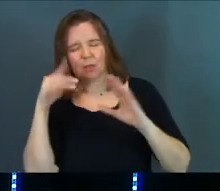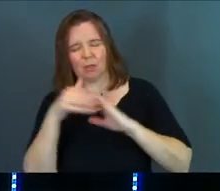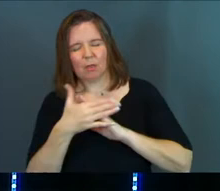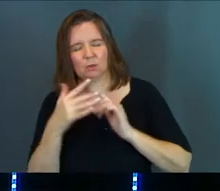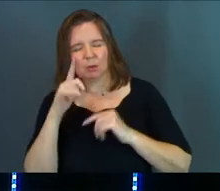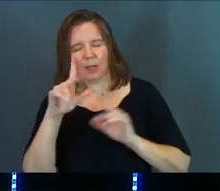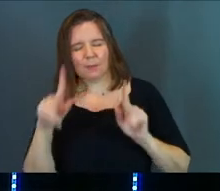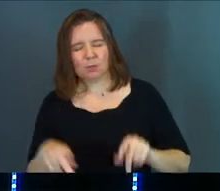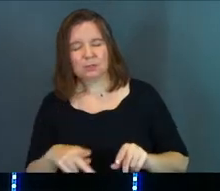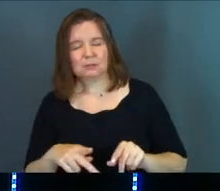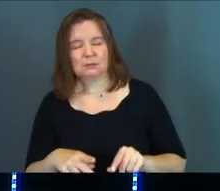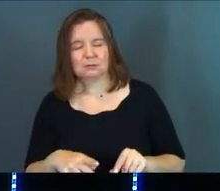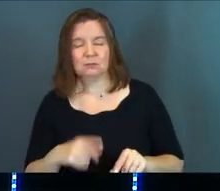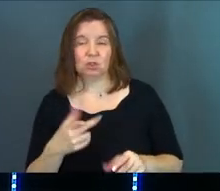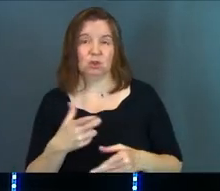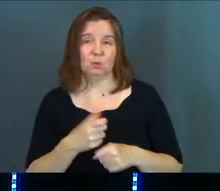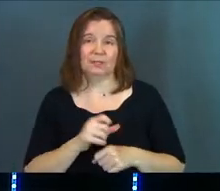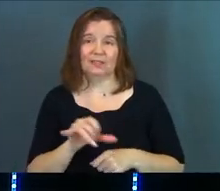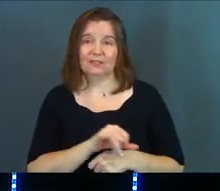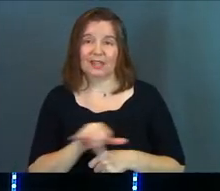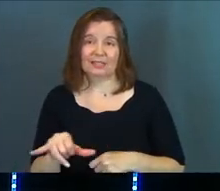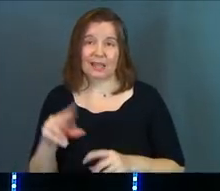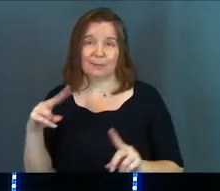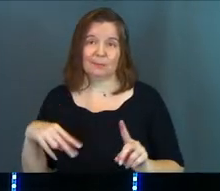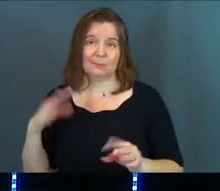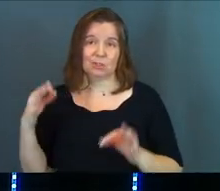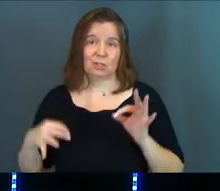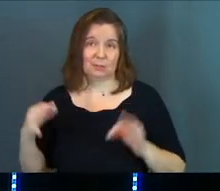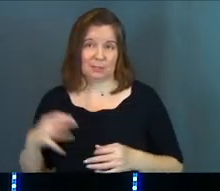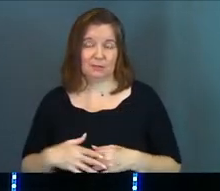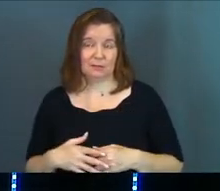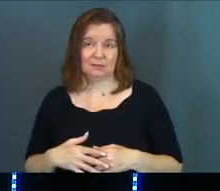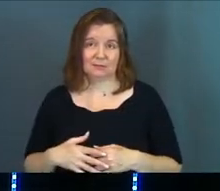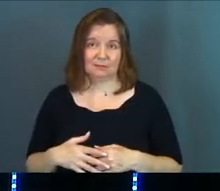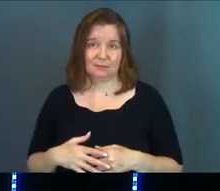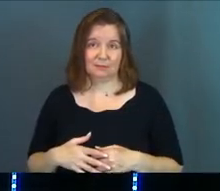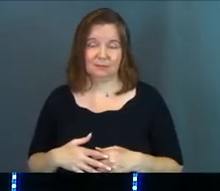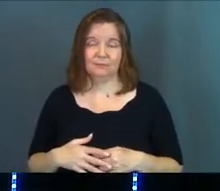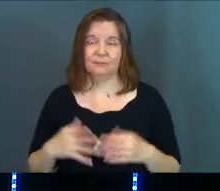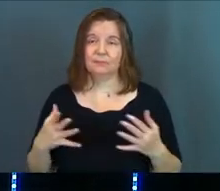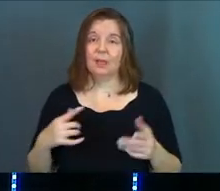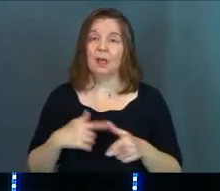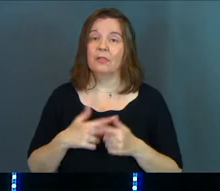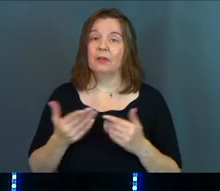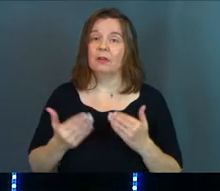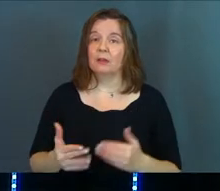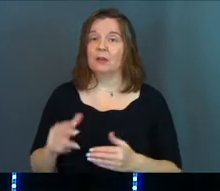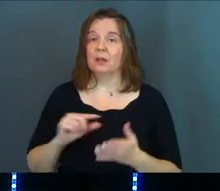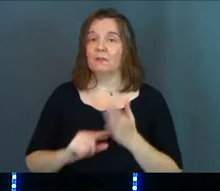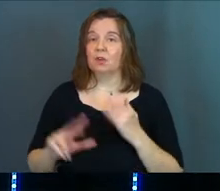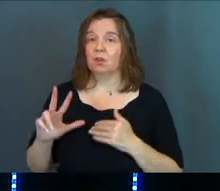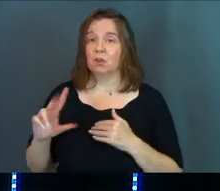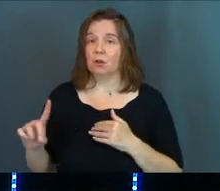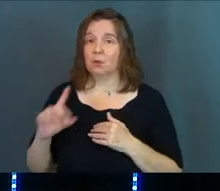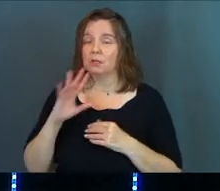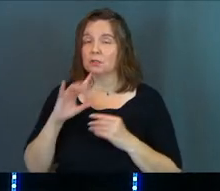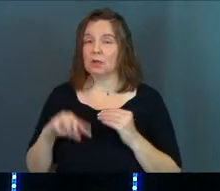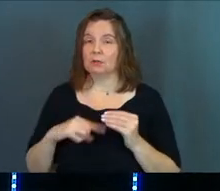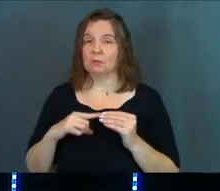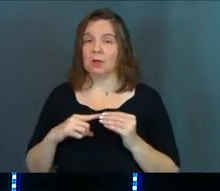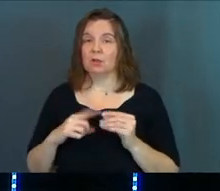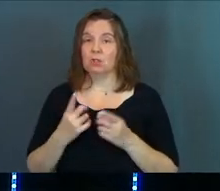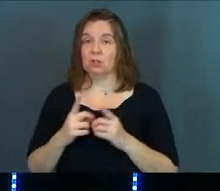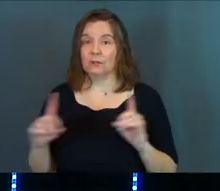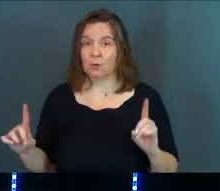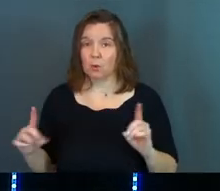lustful way towards that person, you receive the same judgment. We've missed the mark. And then he goes on in verse 31. He talks